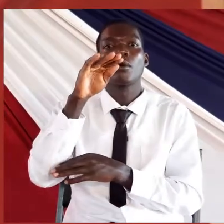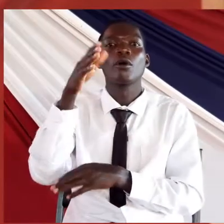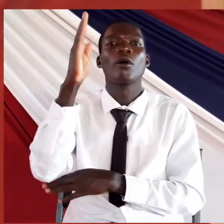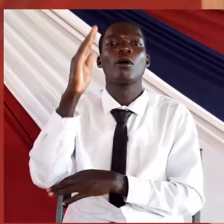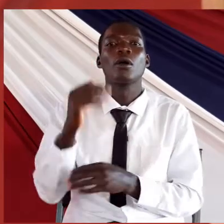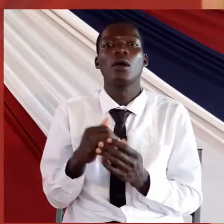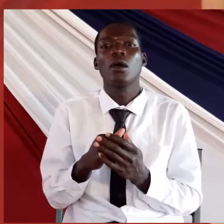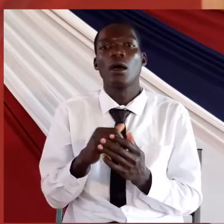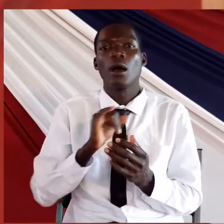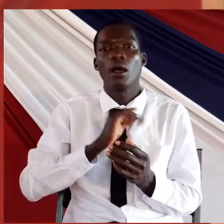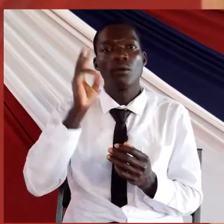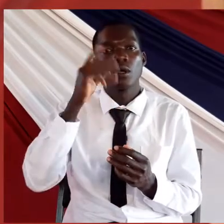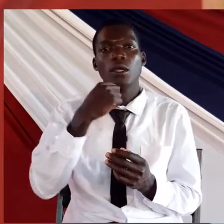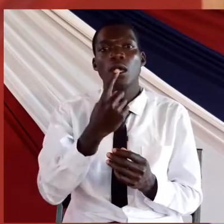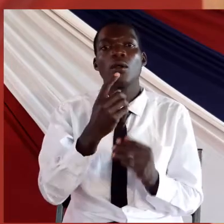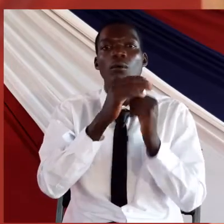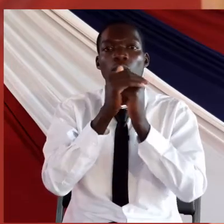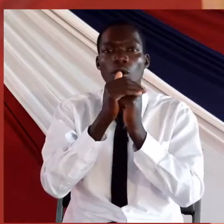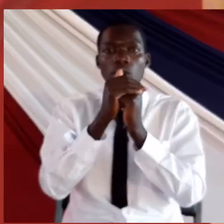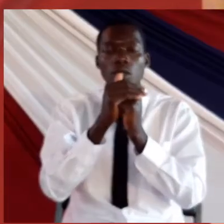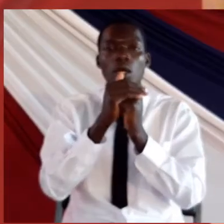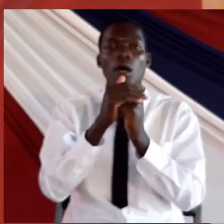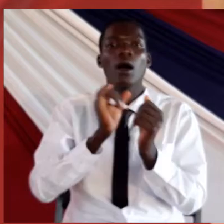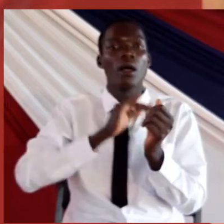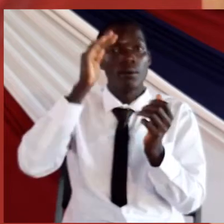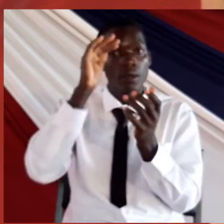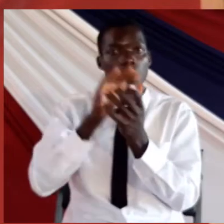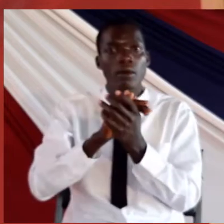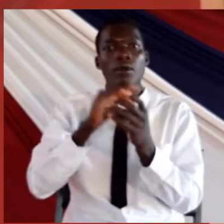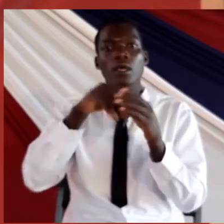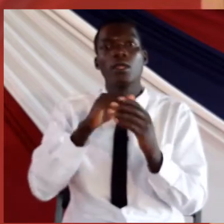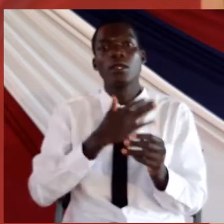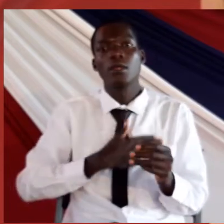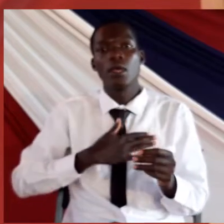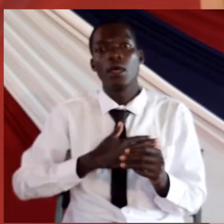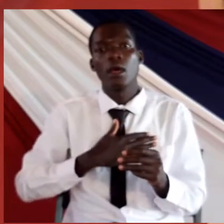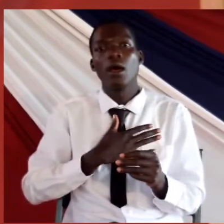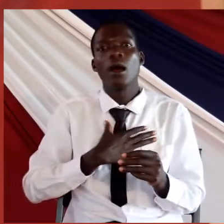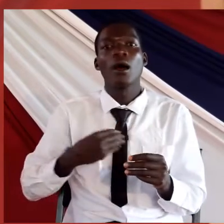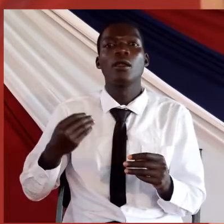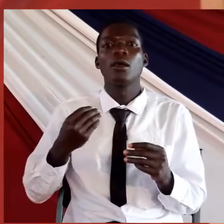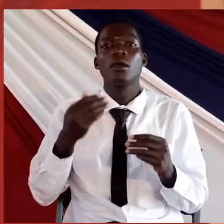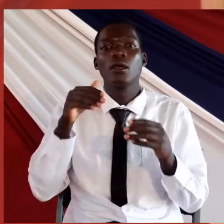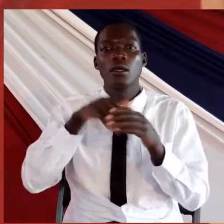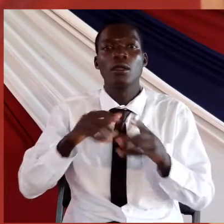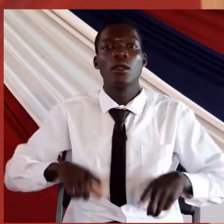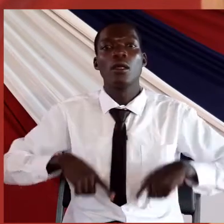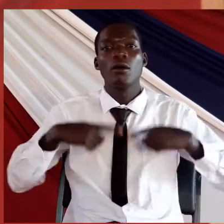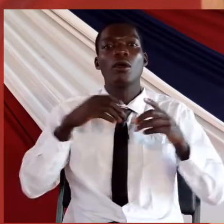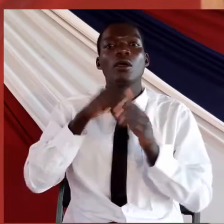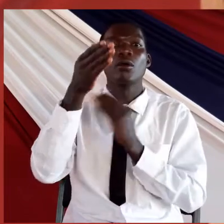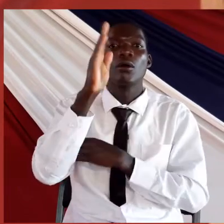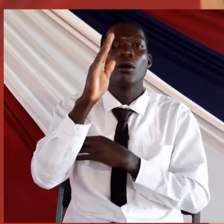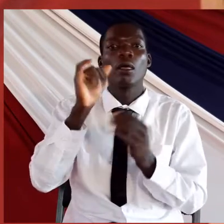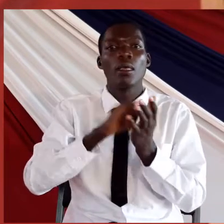Mm-hmm. And we tend to worship science, and we believe so much in scientists instead of believing in God. Mm-hmm. That